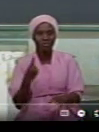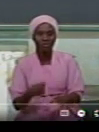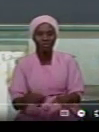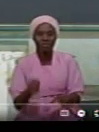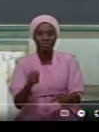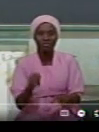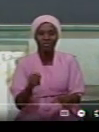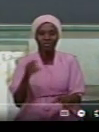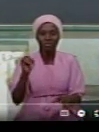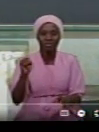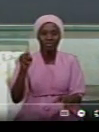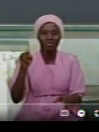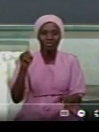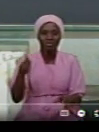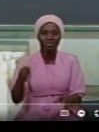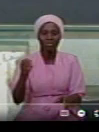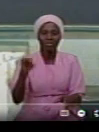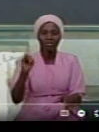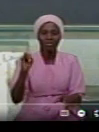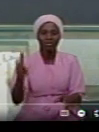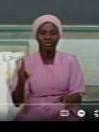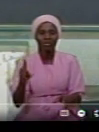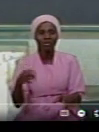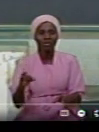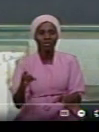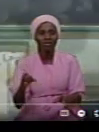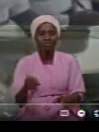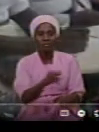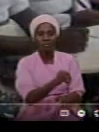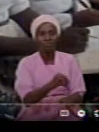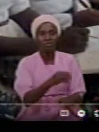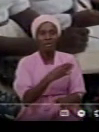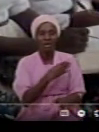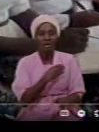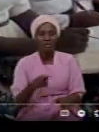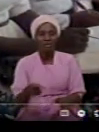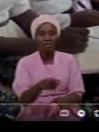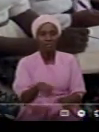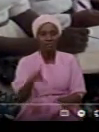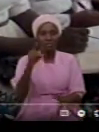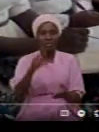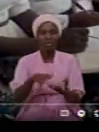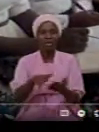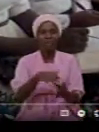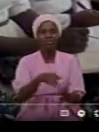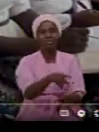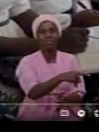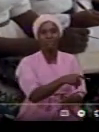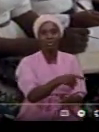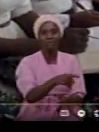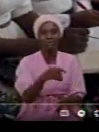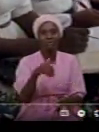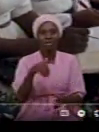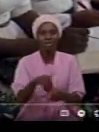they found among them, I find among them, you find among them, what?